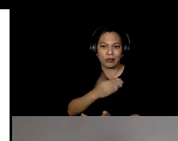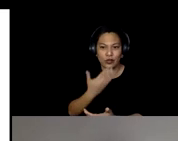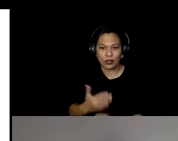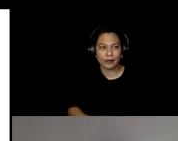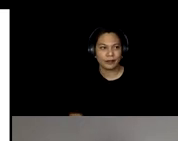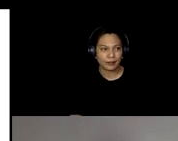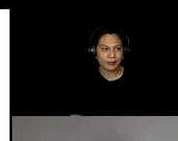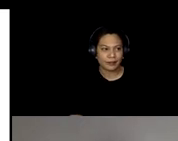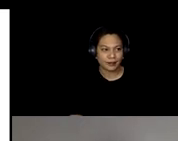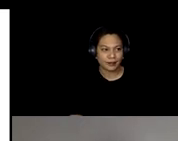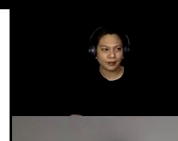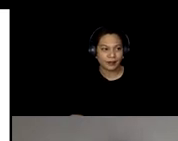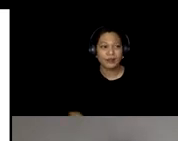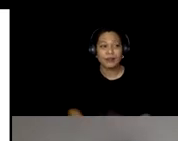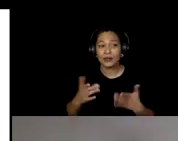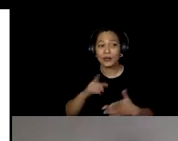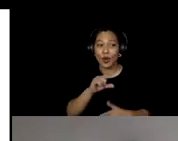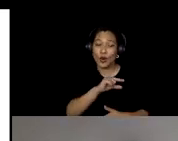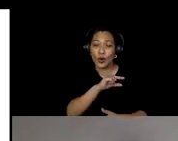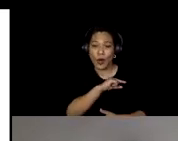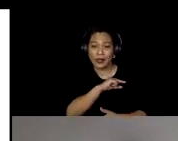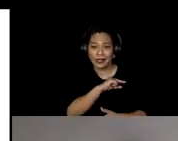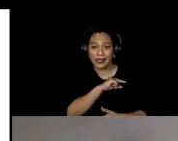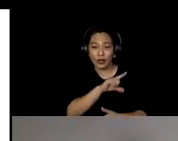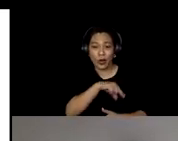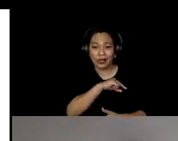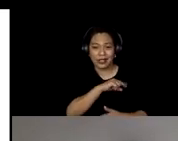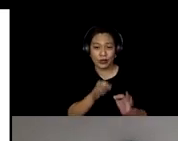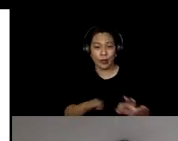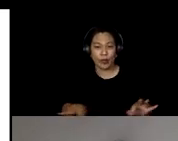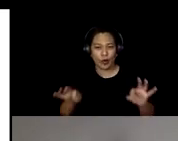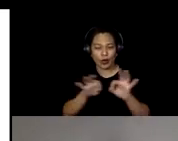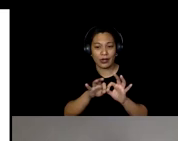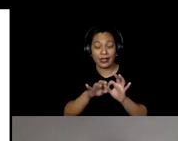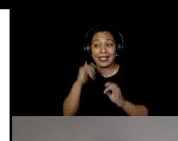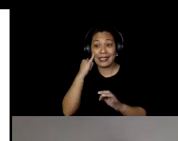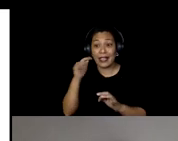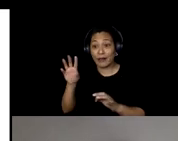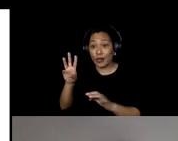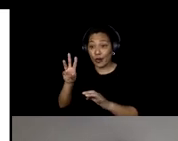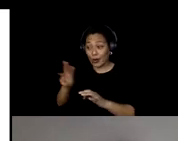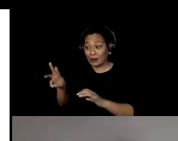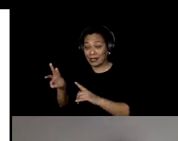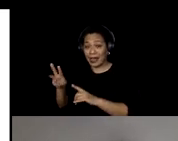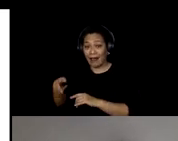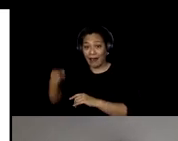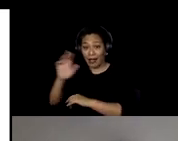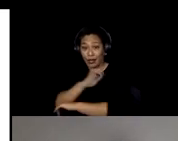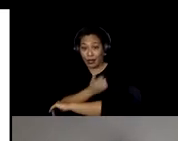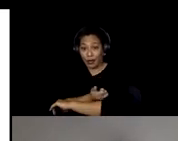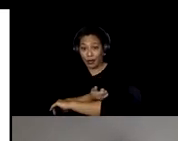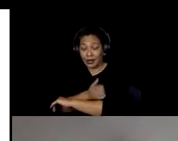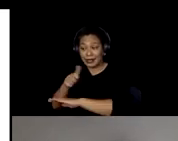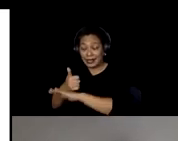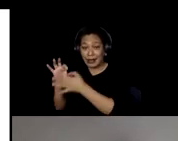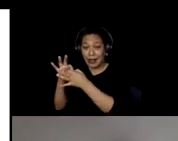having said that, I'll mention that quality matters. So links from pages with high authority are determined to be more valuable than,